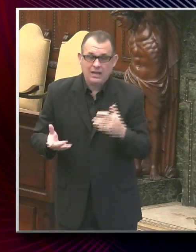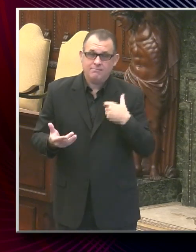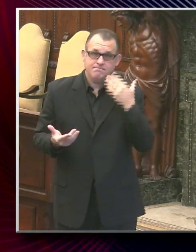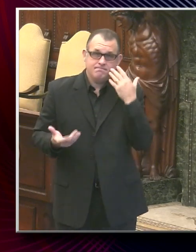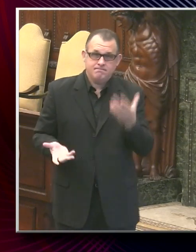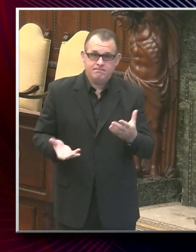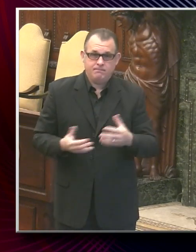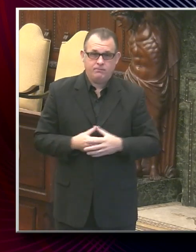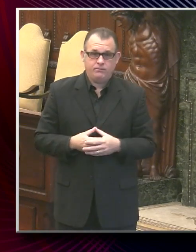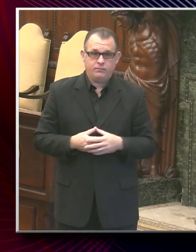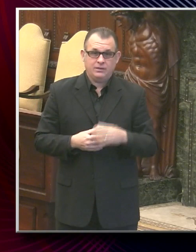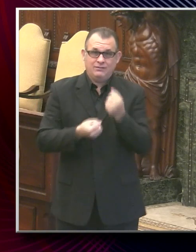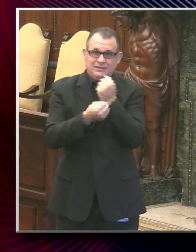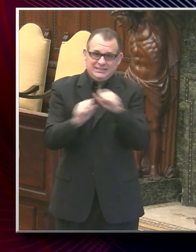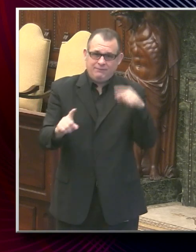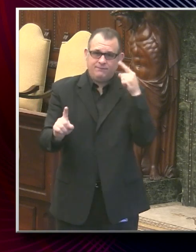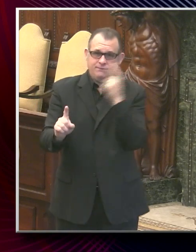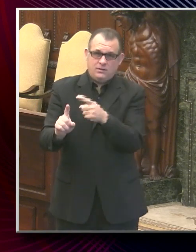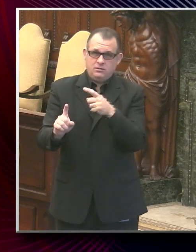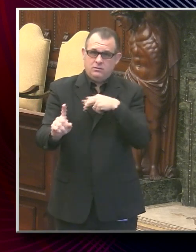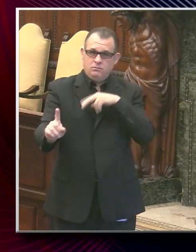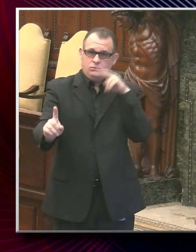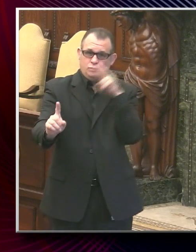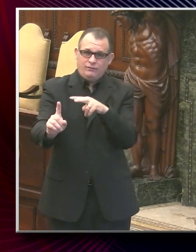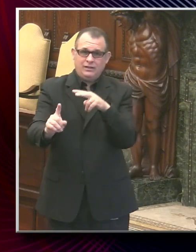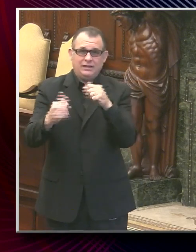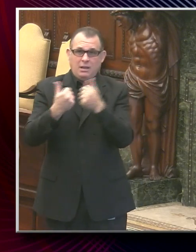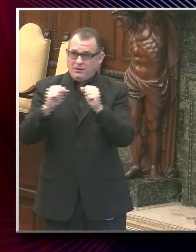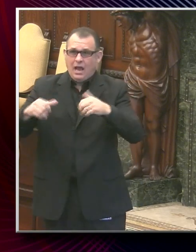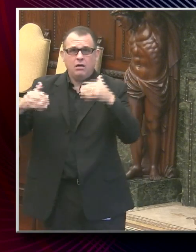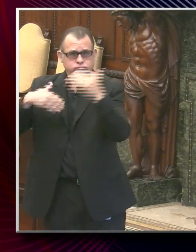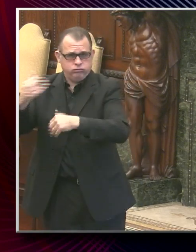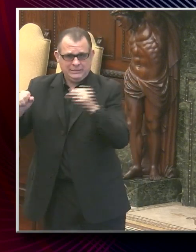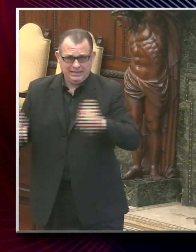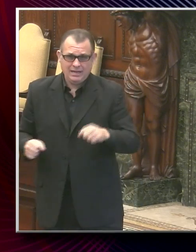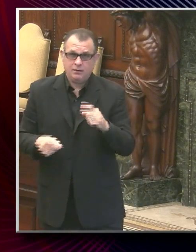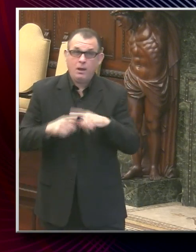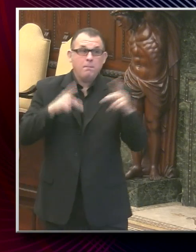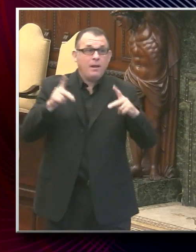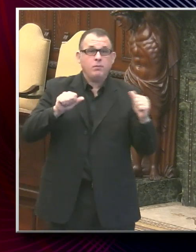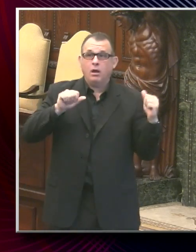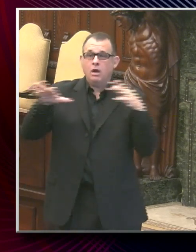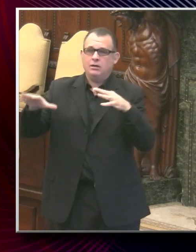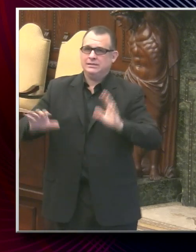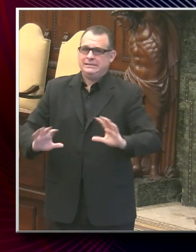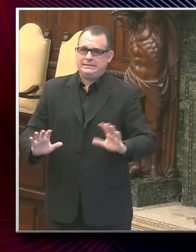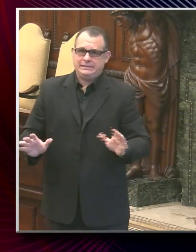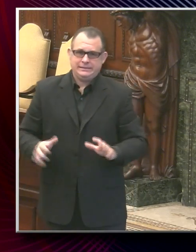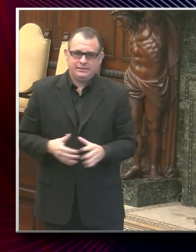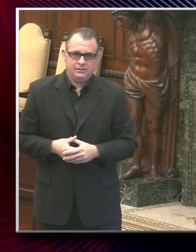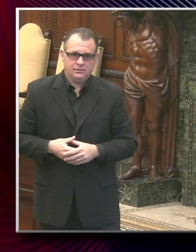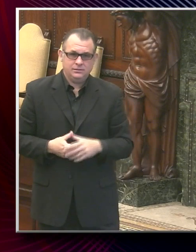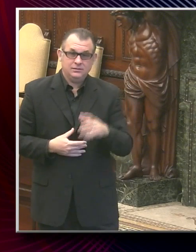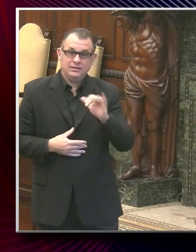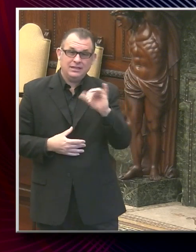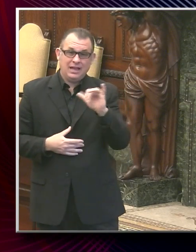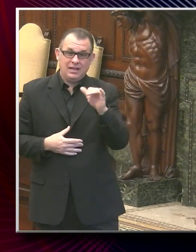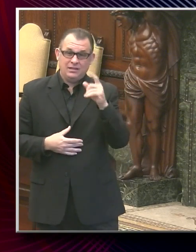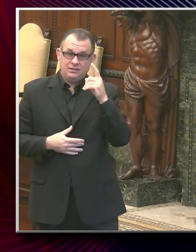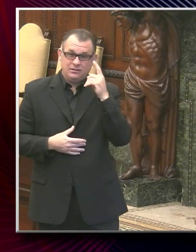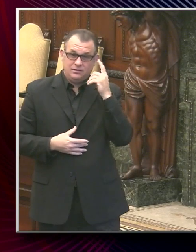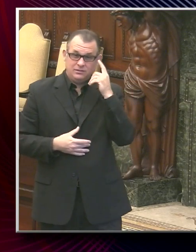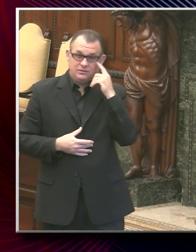safety perspective, they can play games, but not with crowds. And that would also include tailgating or anything of that sort if there is an NFL